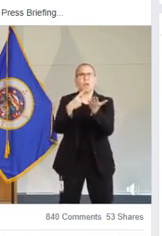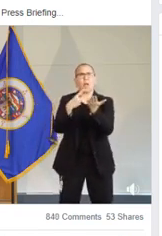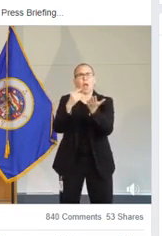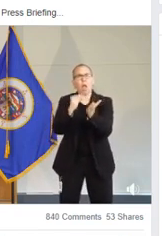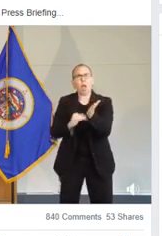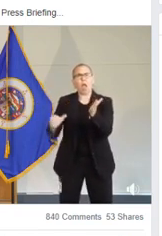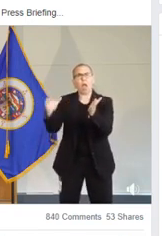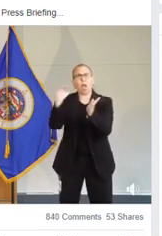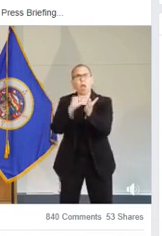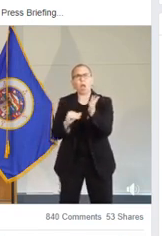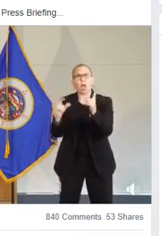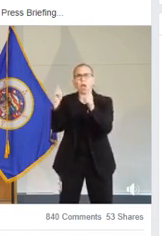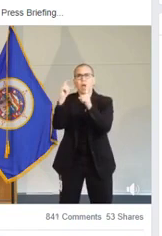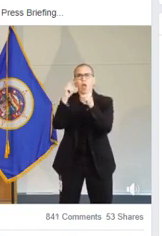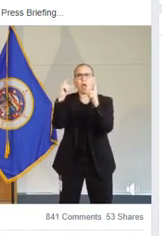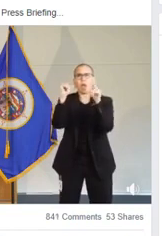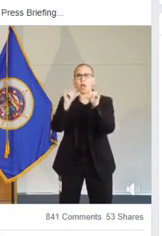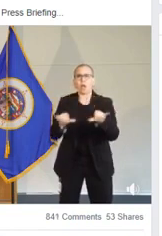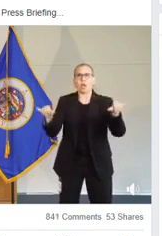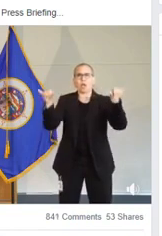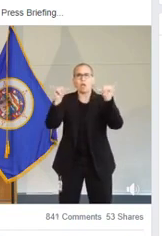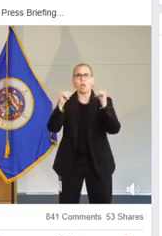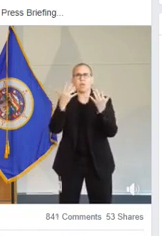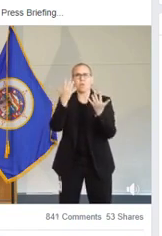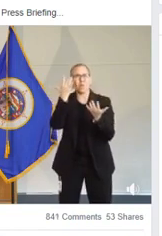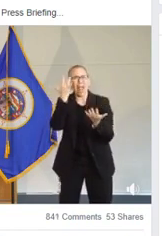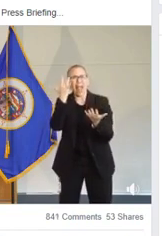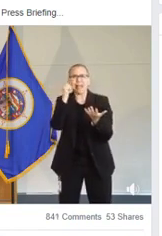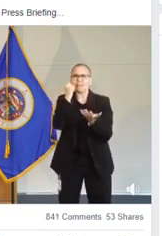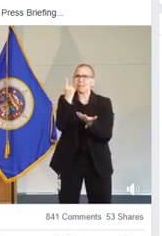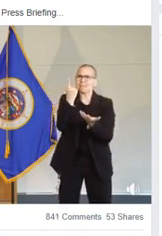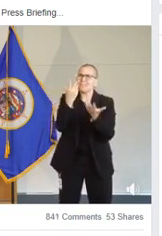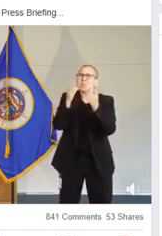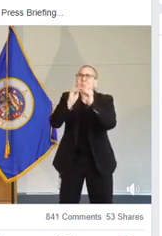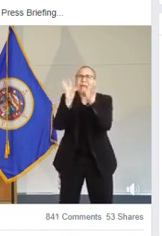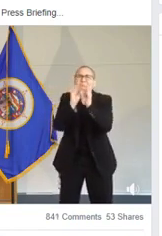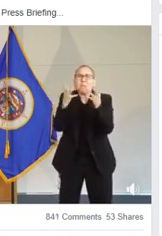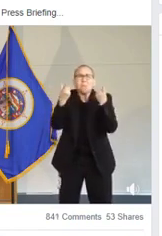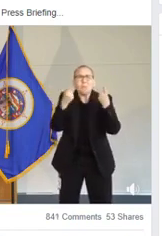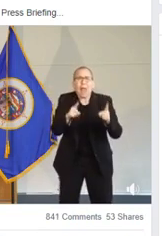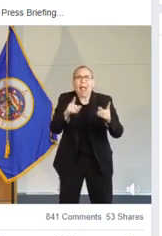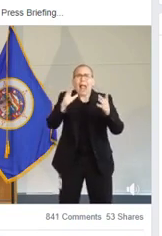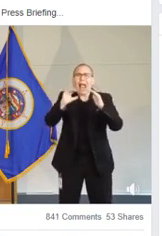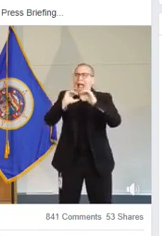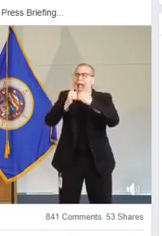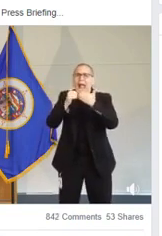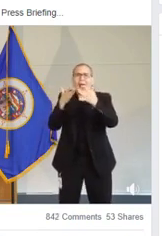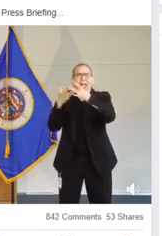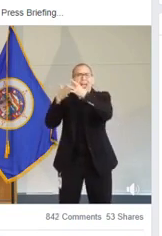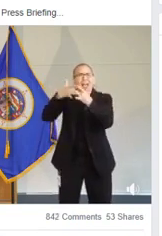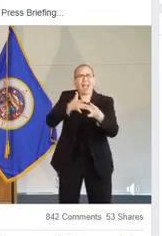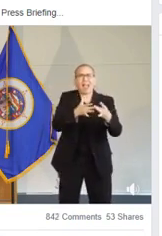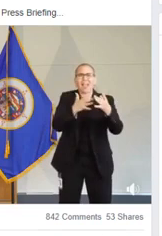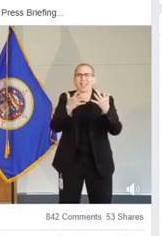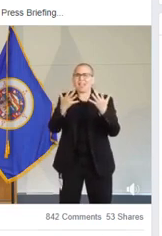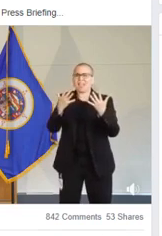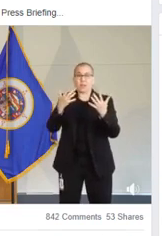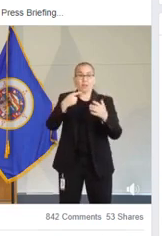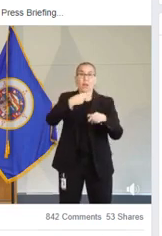clarity and the lack of a mission and a description of what exactly the Minnesota National Guard needed